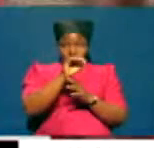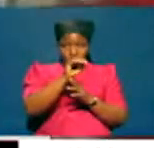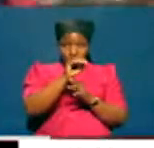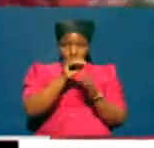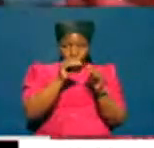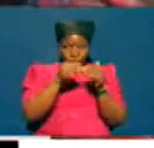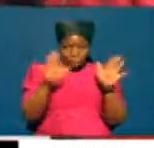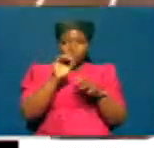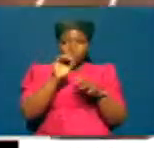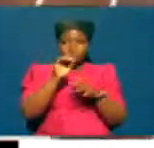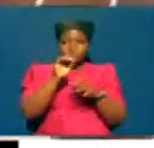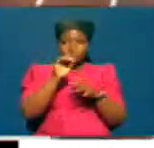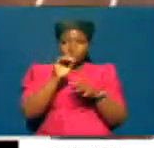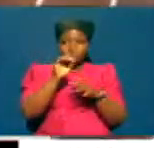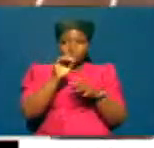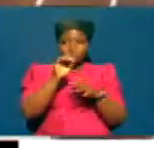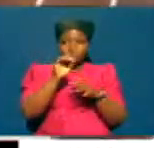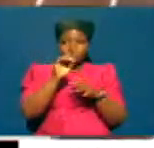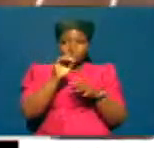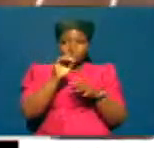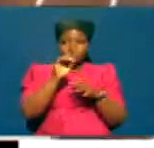in Ngong, Kajiado County,